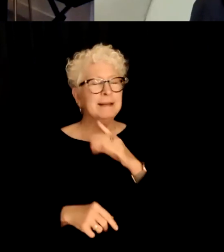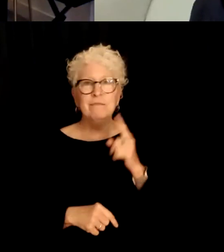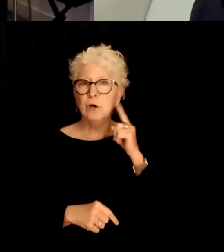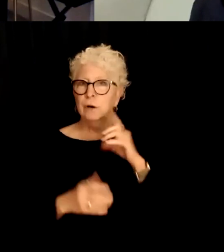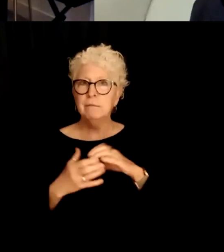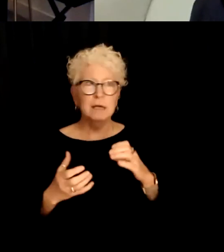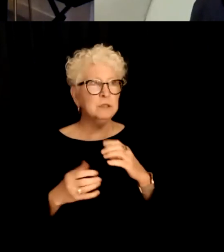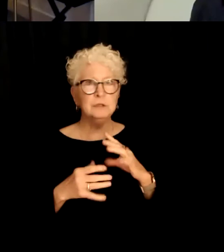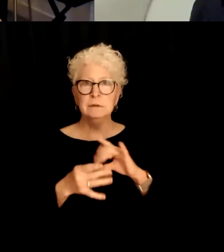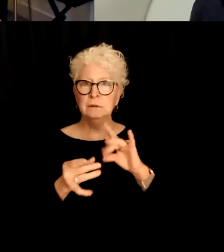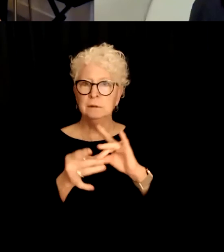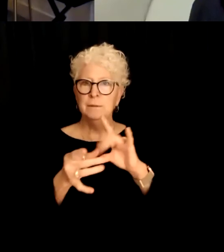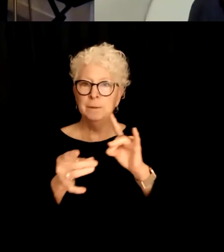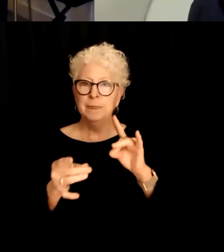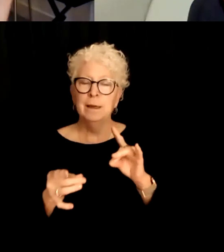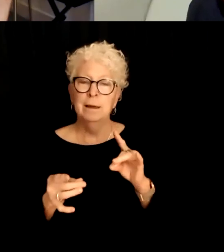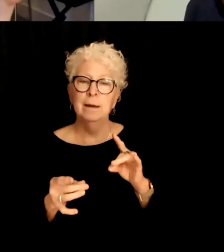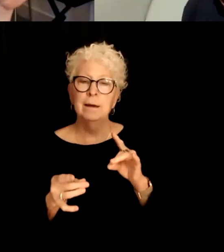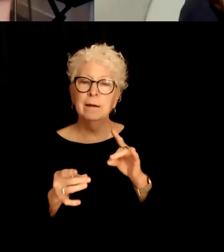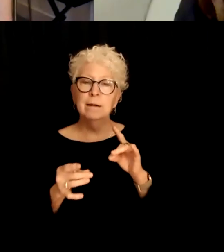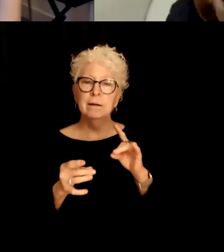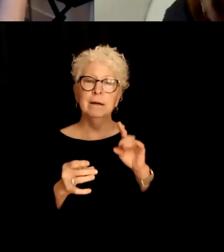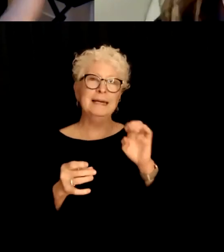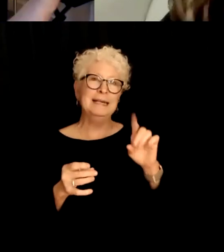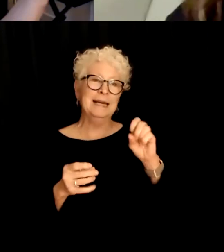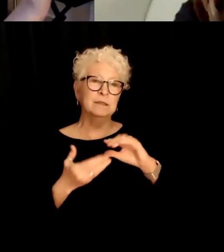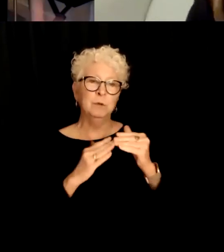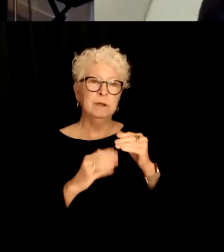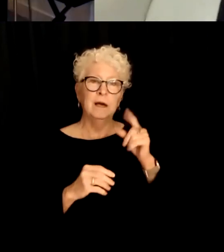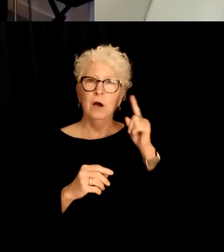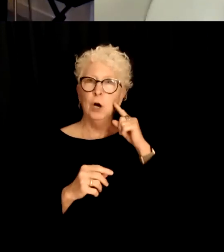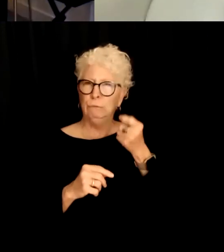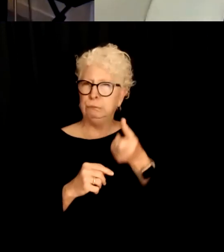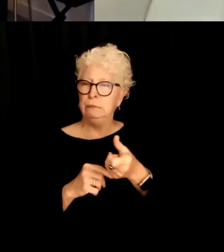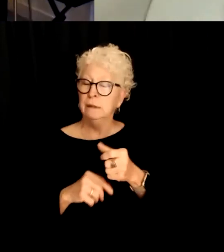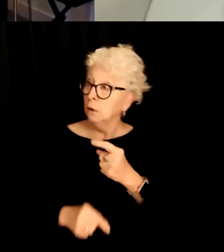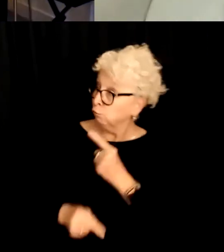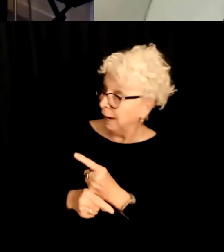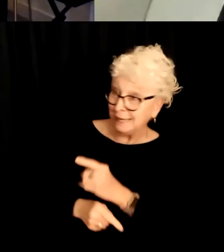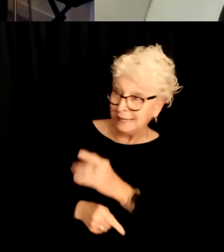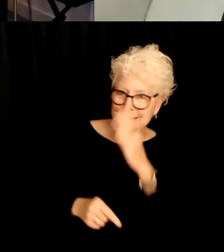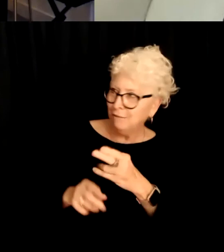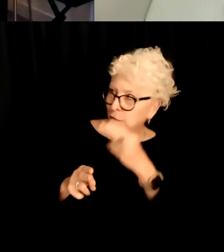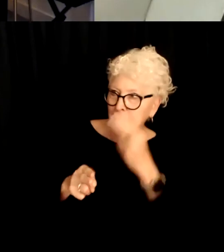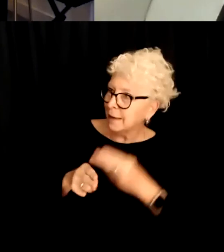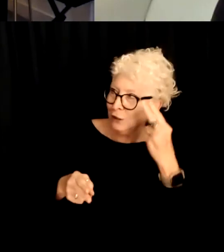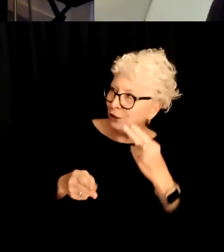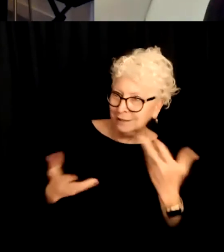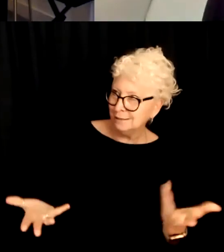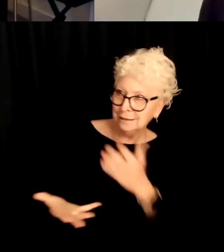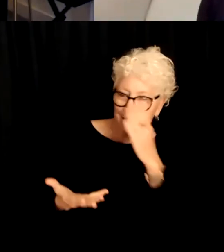about viruses in the EDS community, at least from... No, it's never talked about. Well, and then I